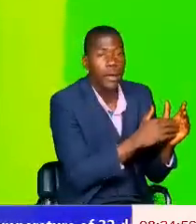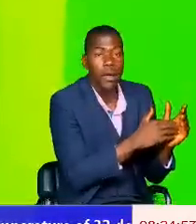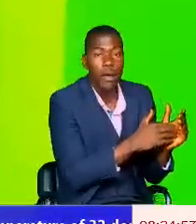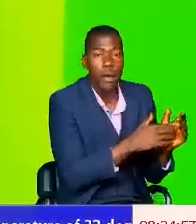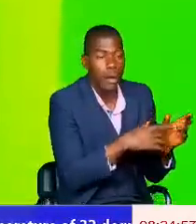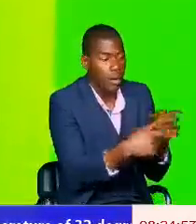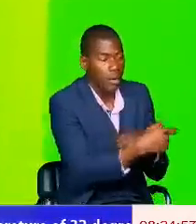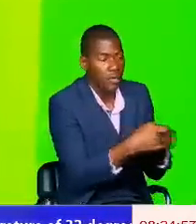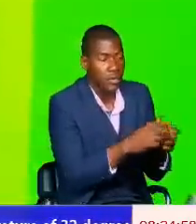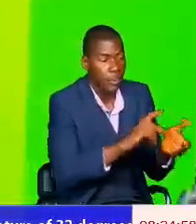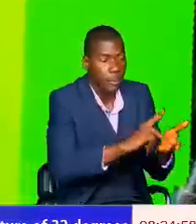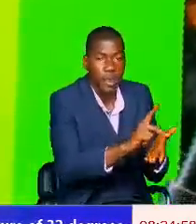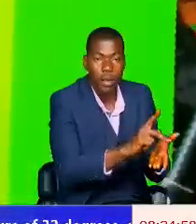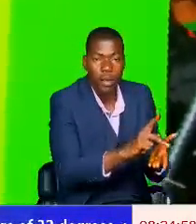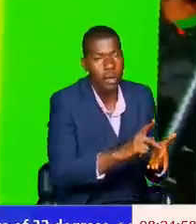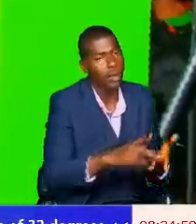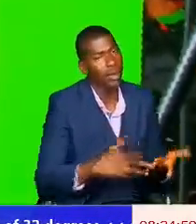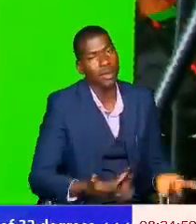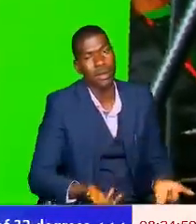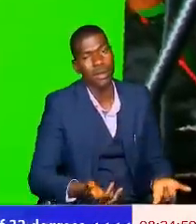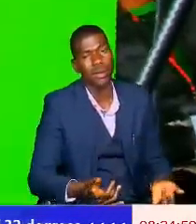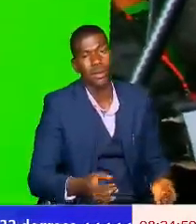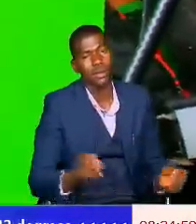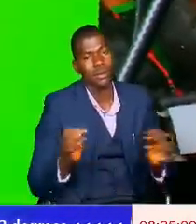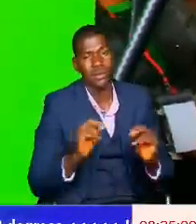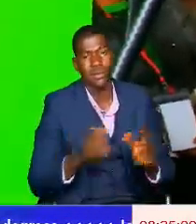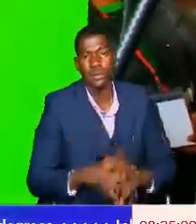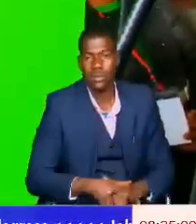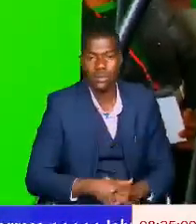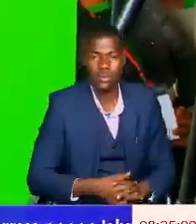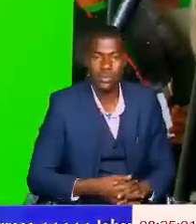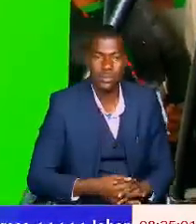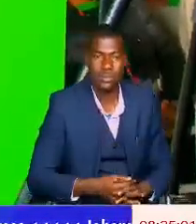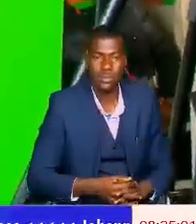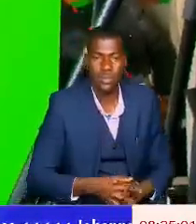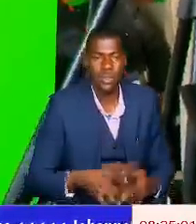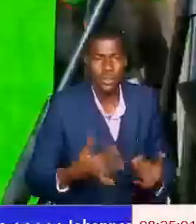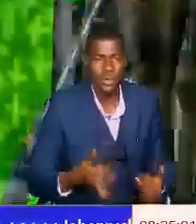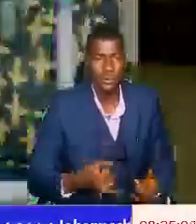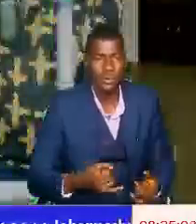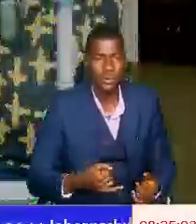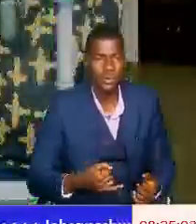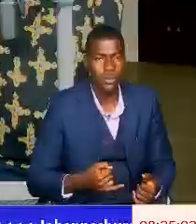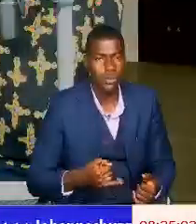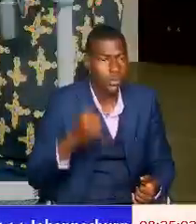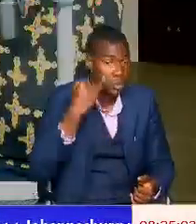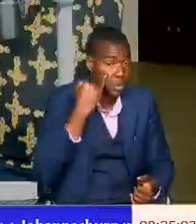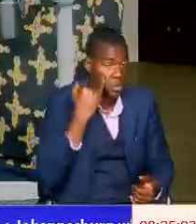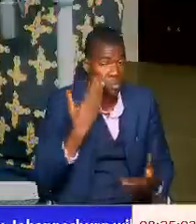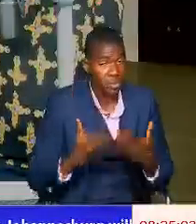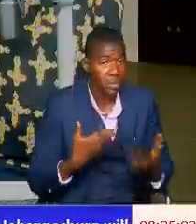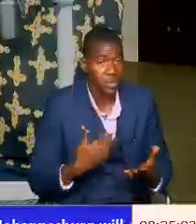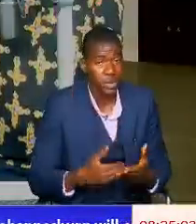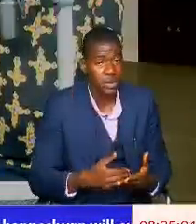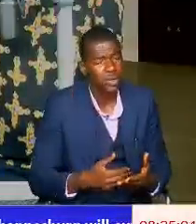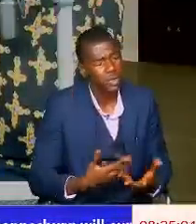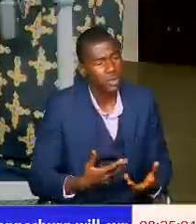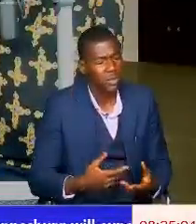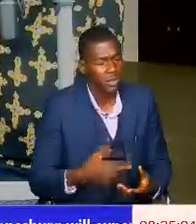Make one put it here, make one see. It was said that even make them small, make it